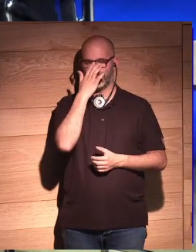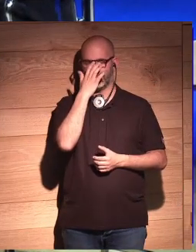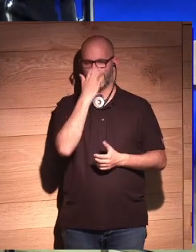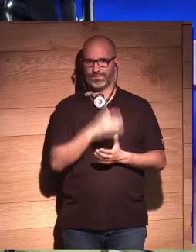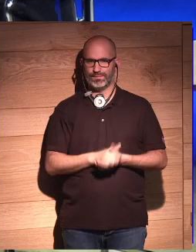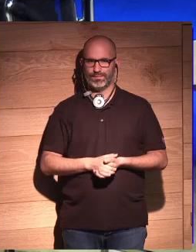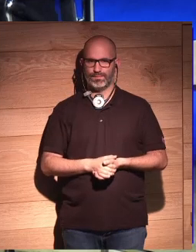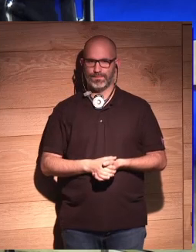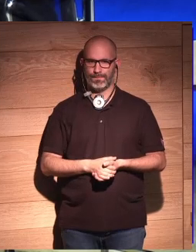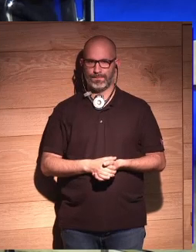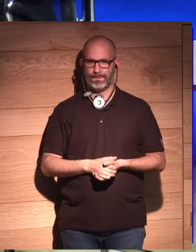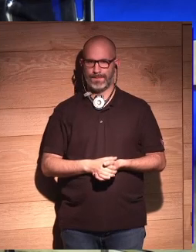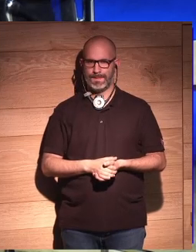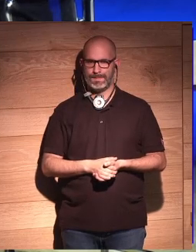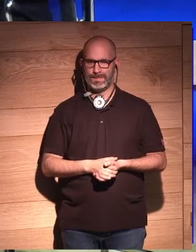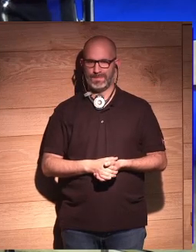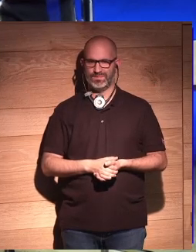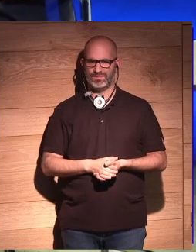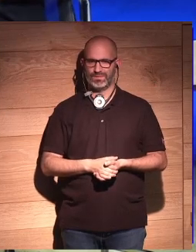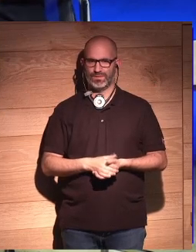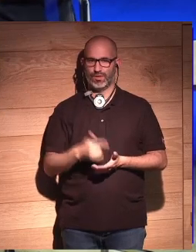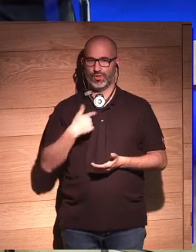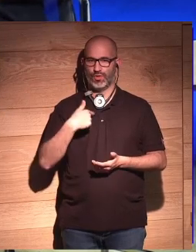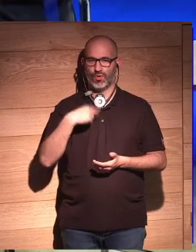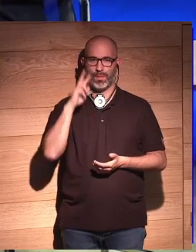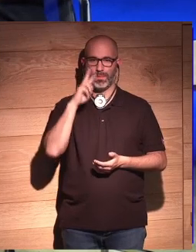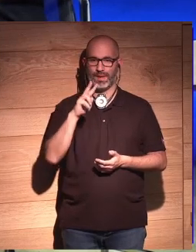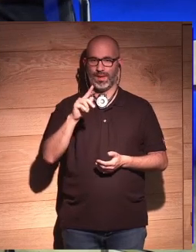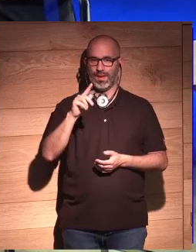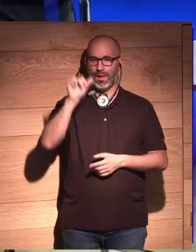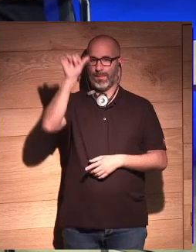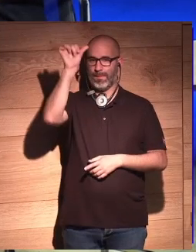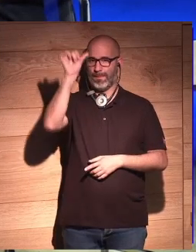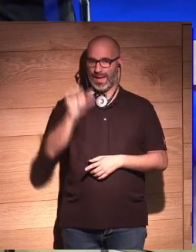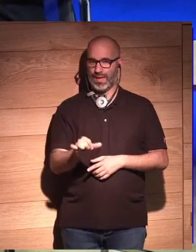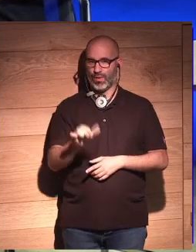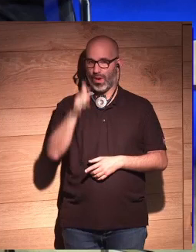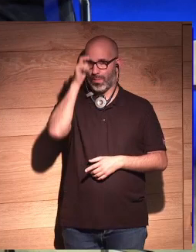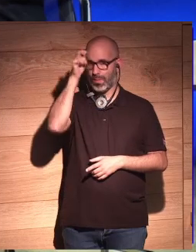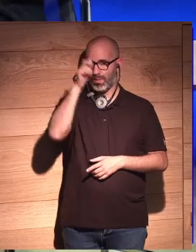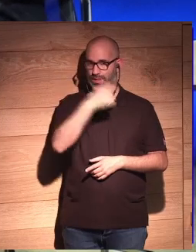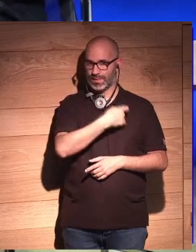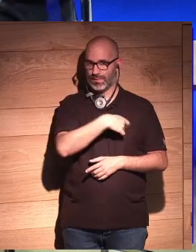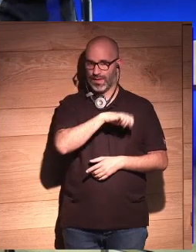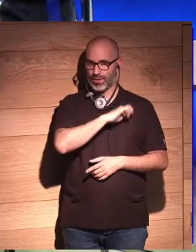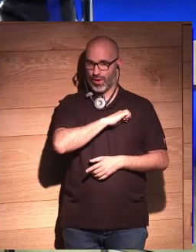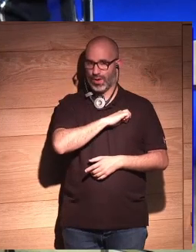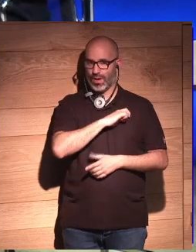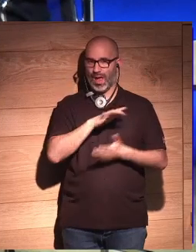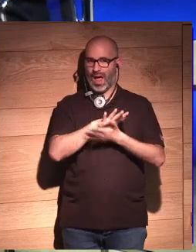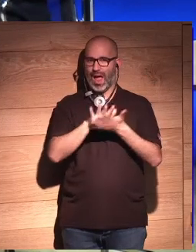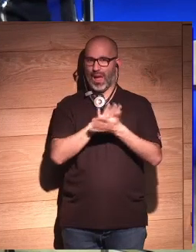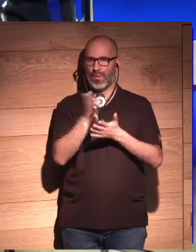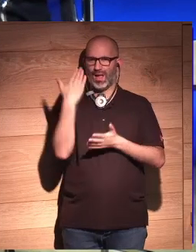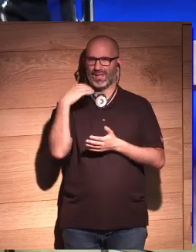one of the first films that was taken to a little village in Spain. I'm talking about the 20s or something like